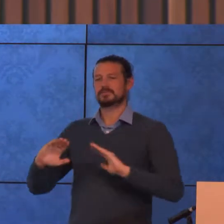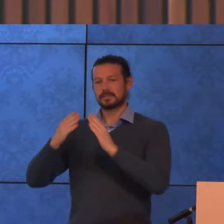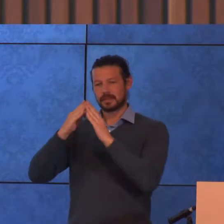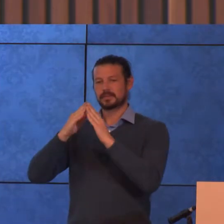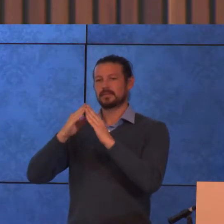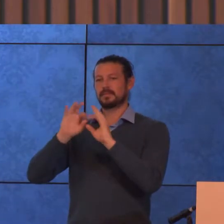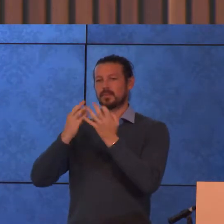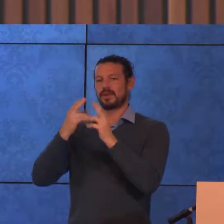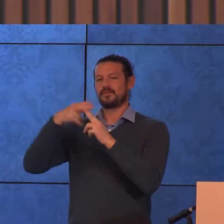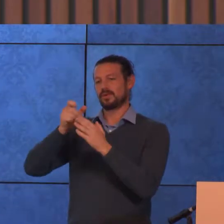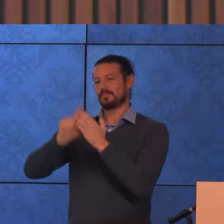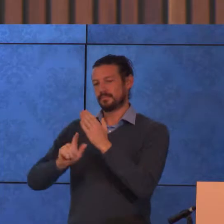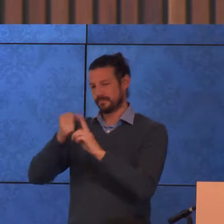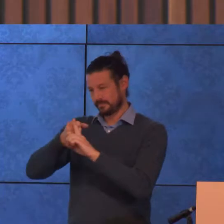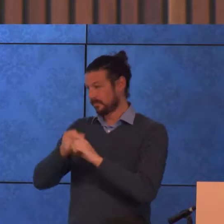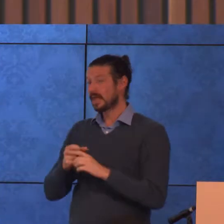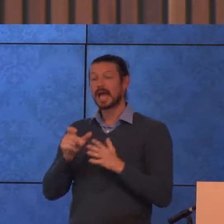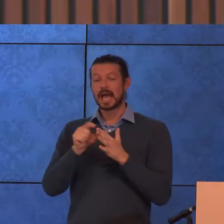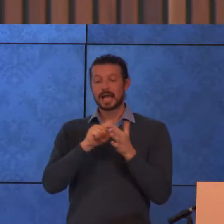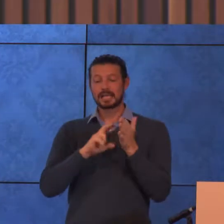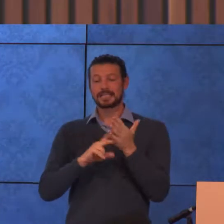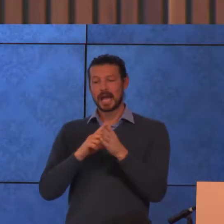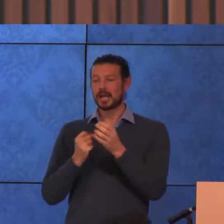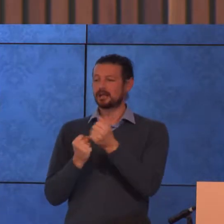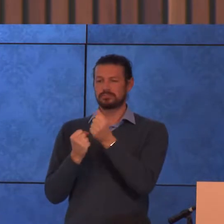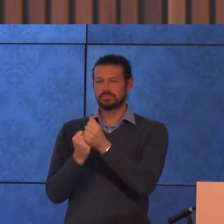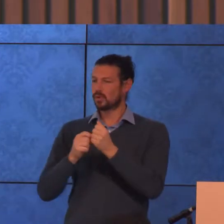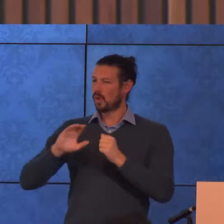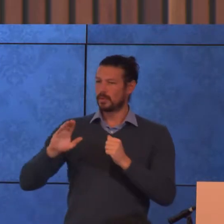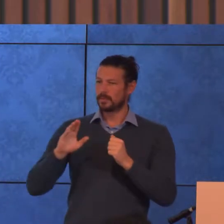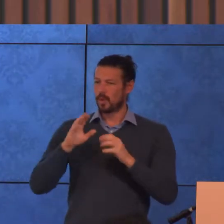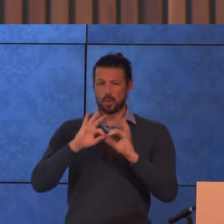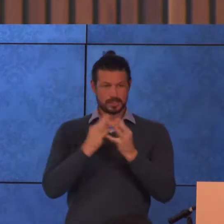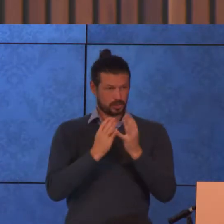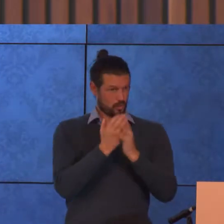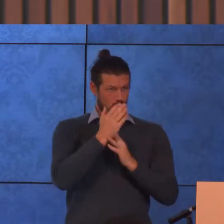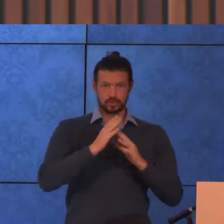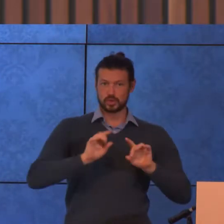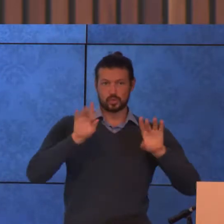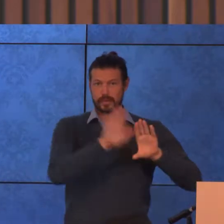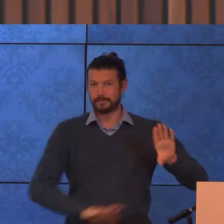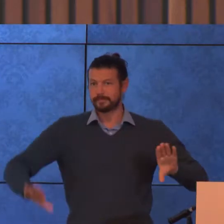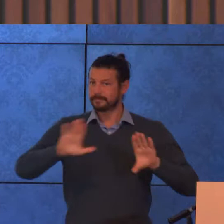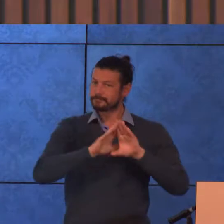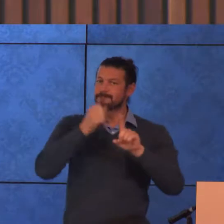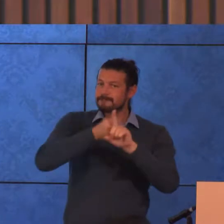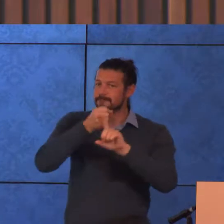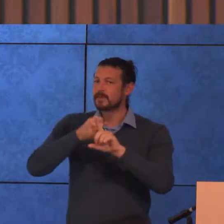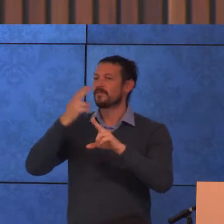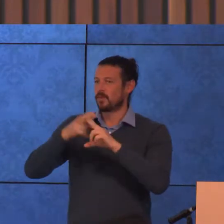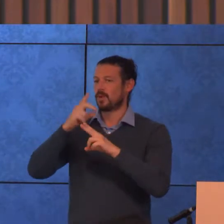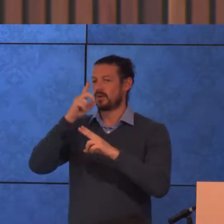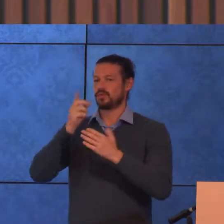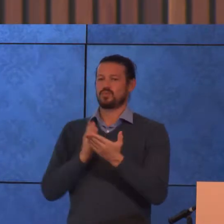in Australia. DANA supports organisations in every state and territory that work to promote and advocate for the rights of people